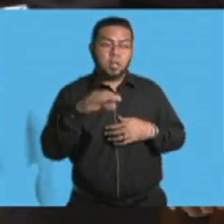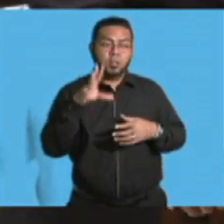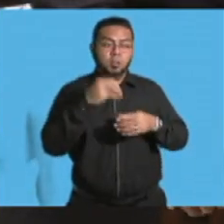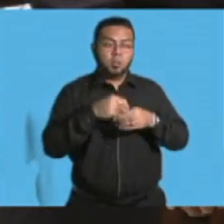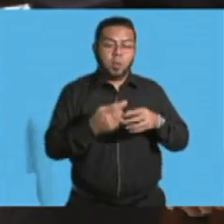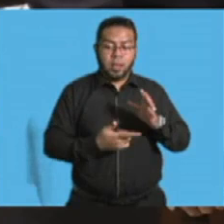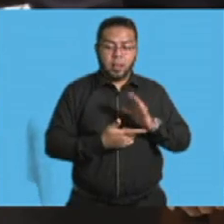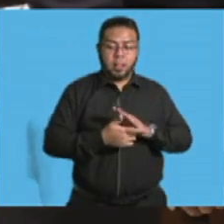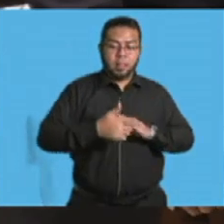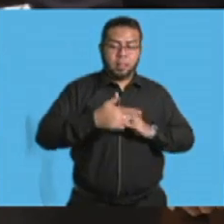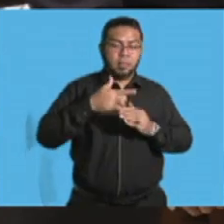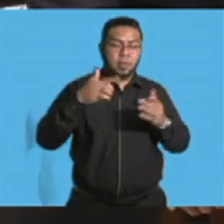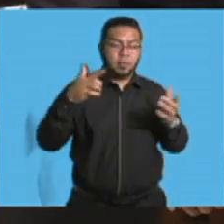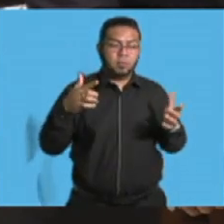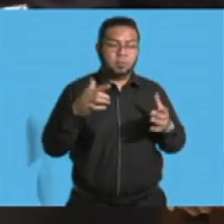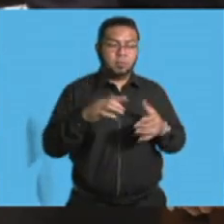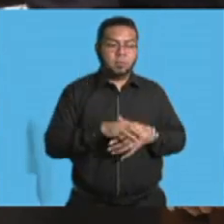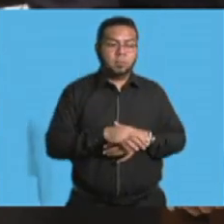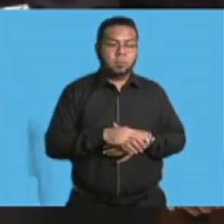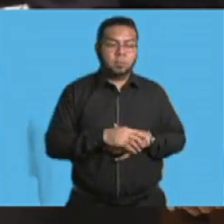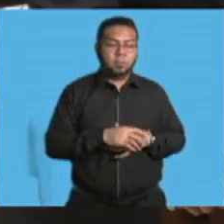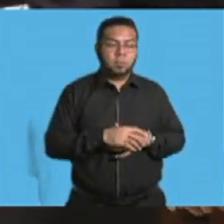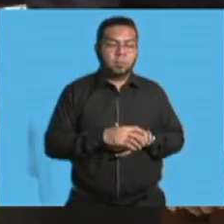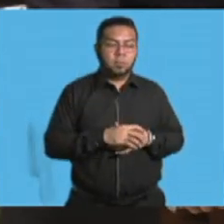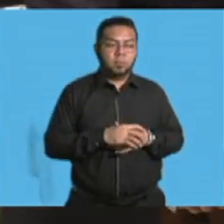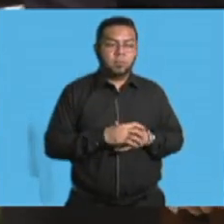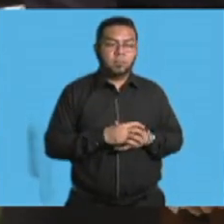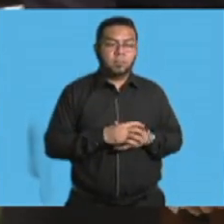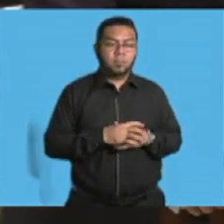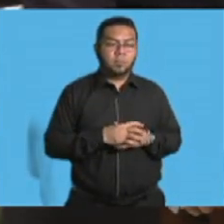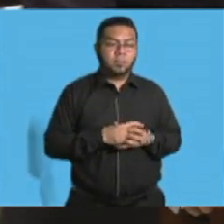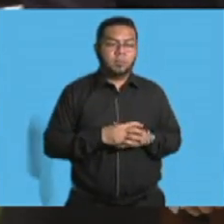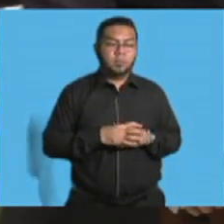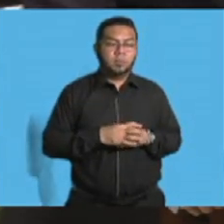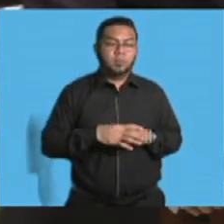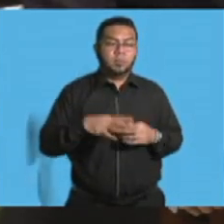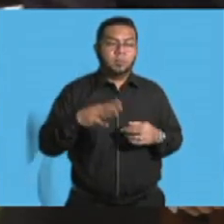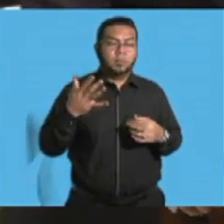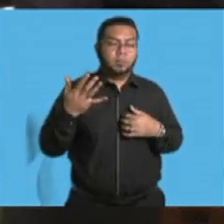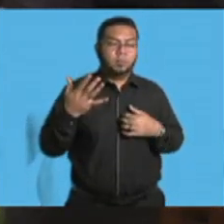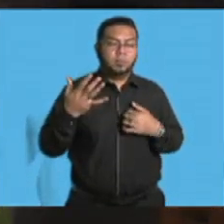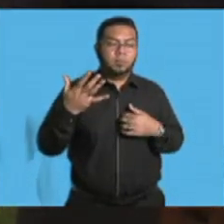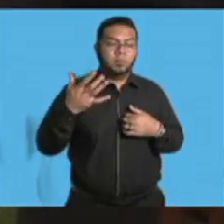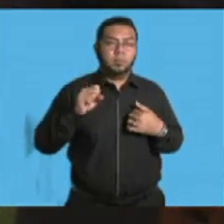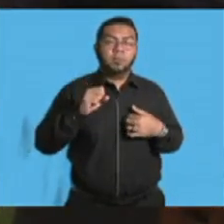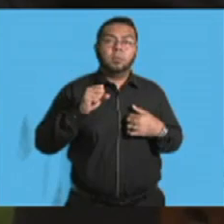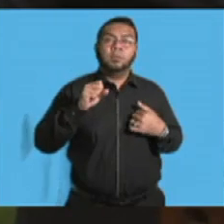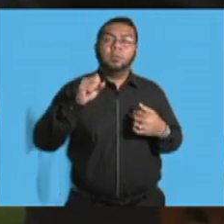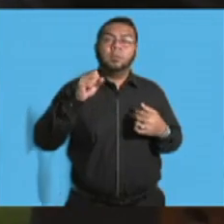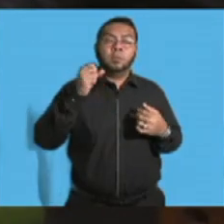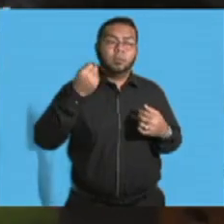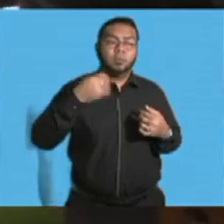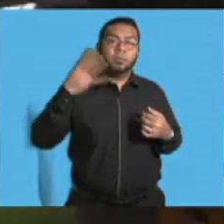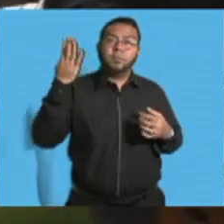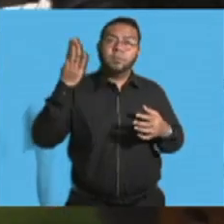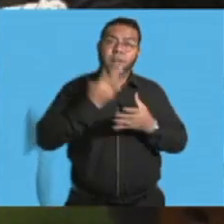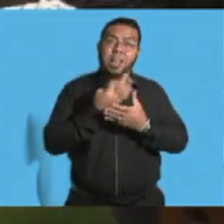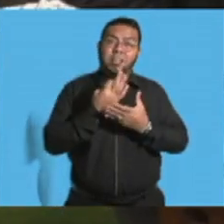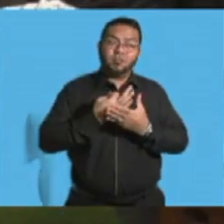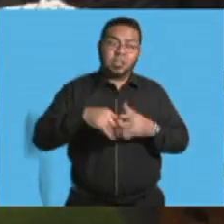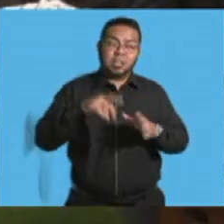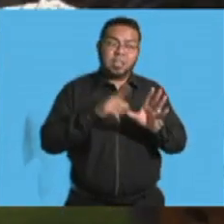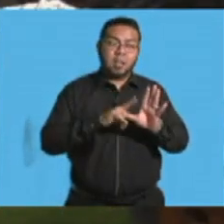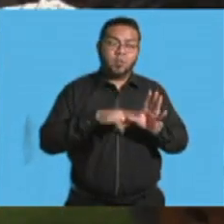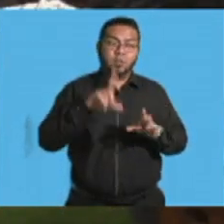large post-disaster spending. Had we not spent close to $500 million in the last 2 financial years on disaster rehab,